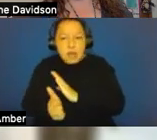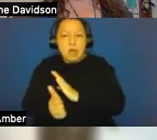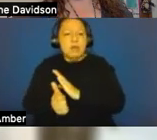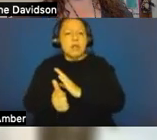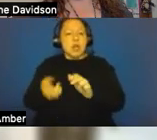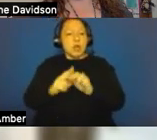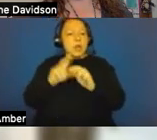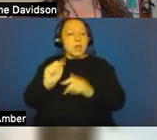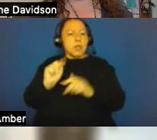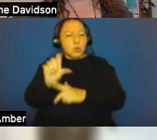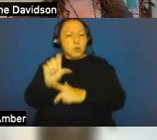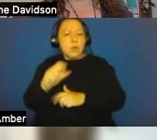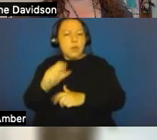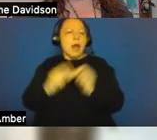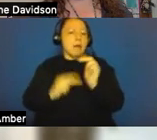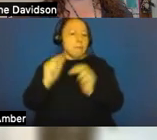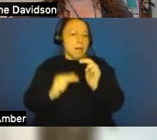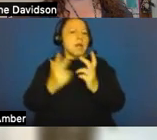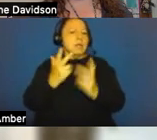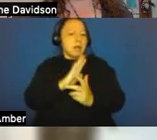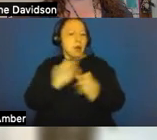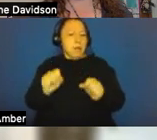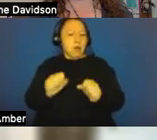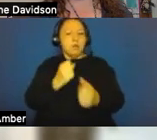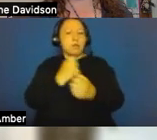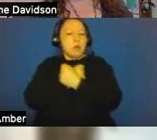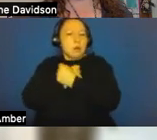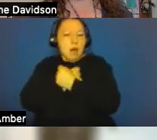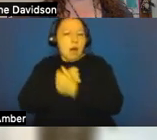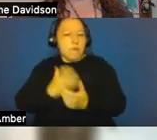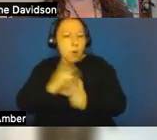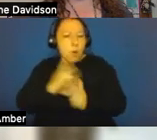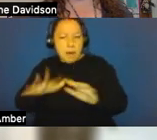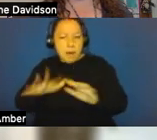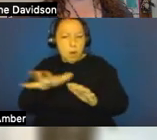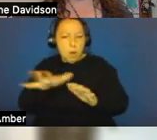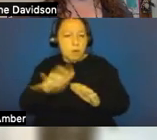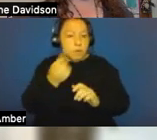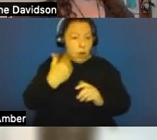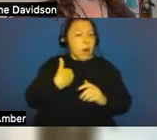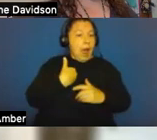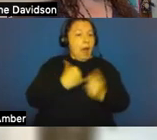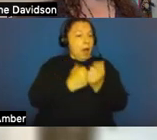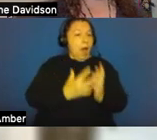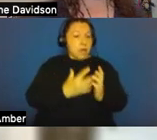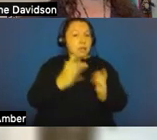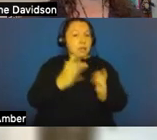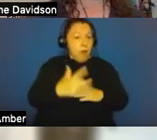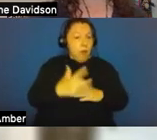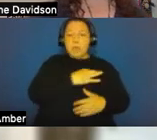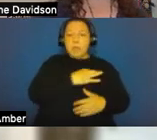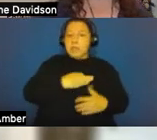have advocates available, and staff is online to be able to support you. You can reach out